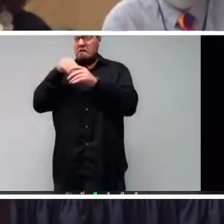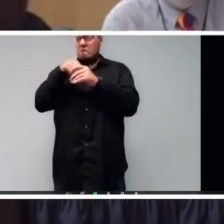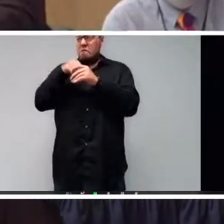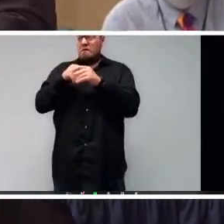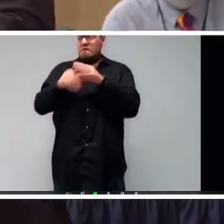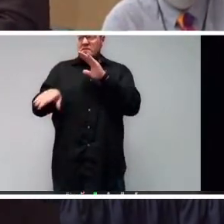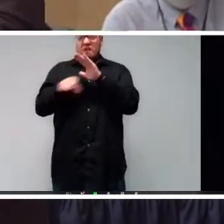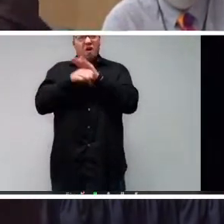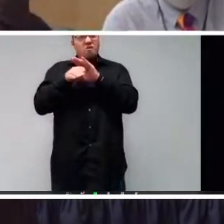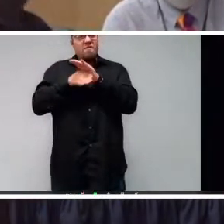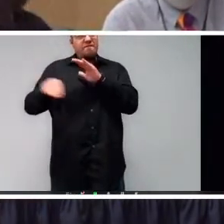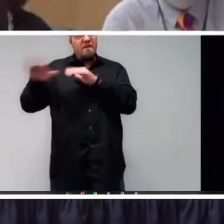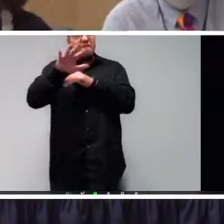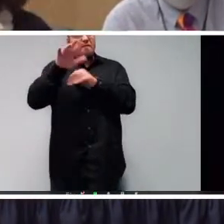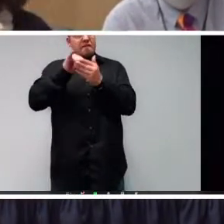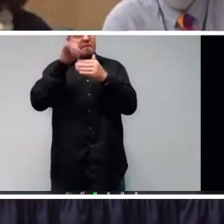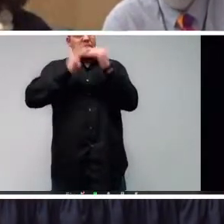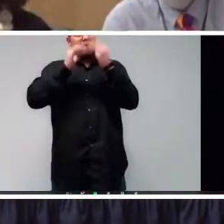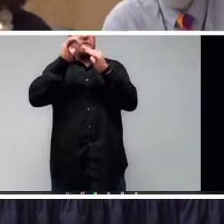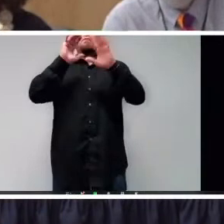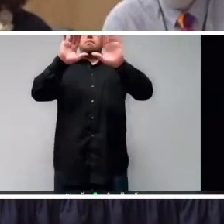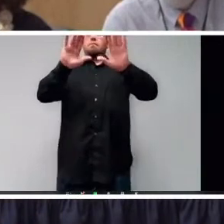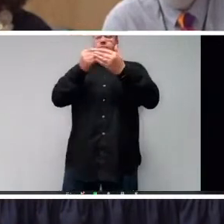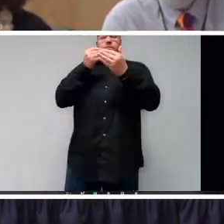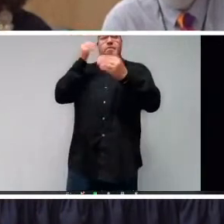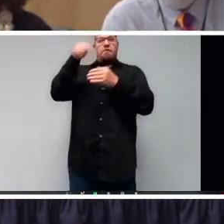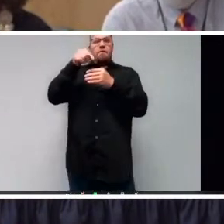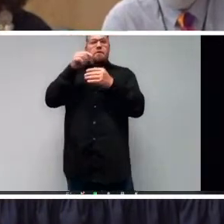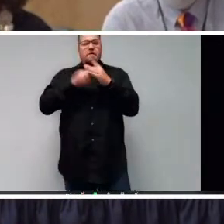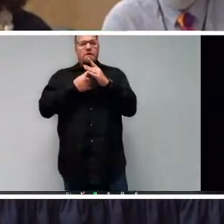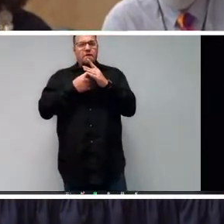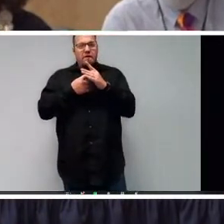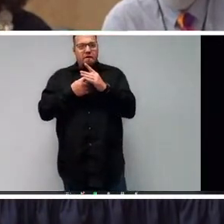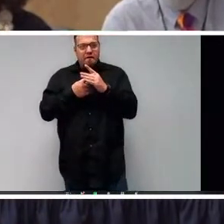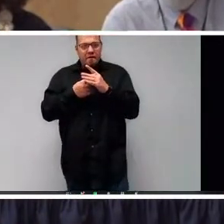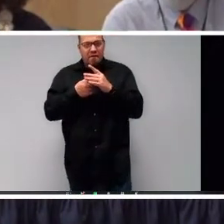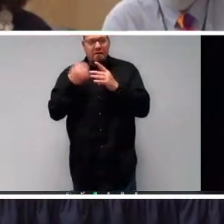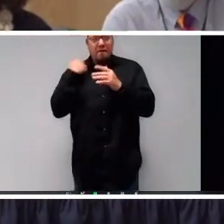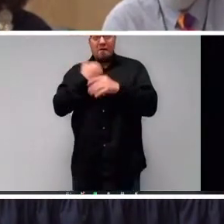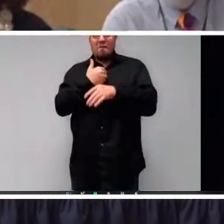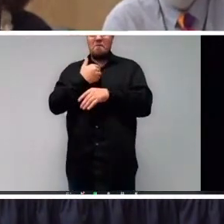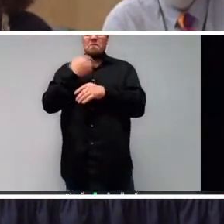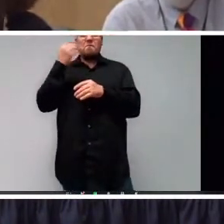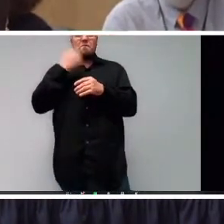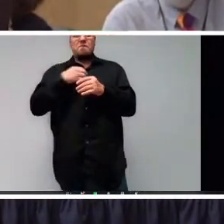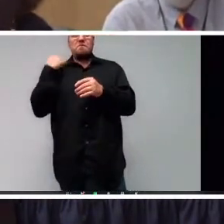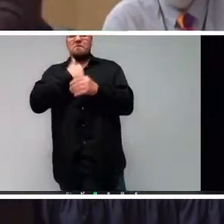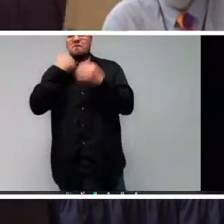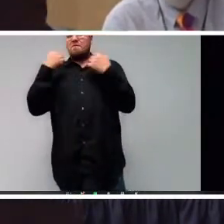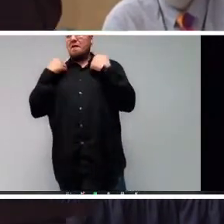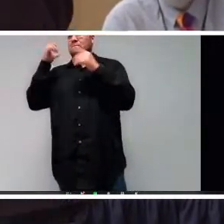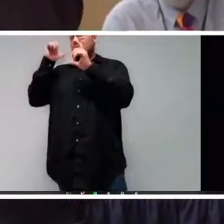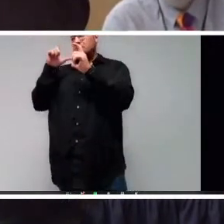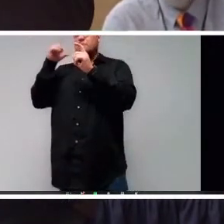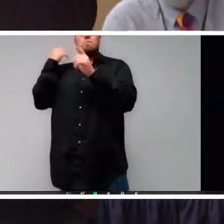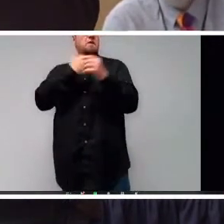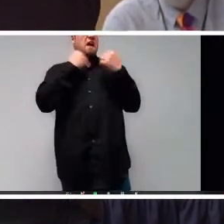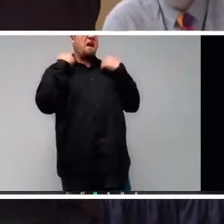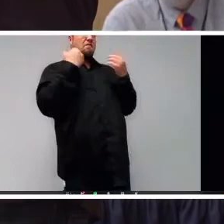building. I must say, before this all started, I wish we would have had pictures. We do somewhere. Do we? We should find them, because